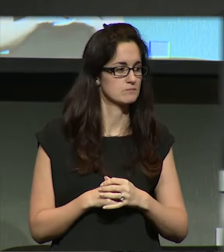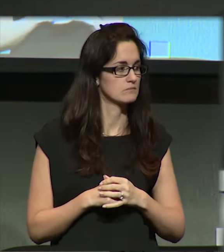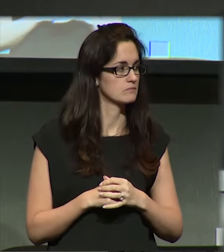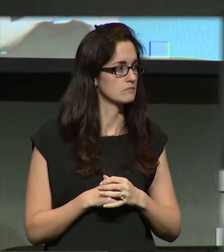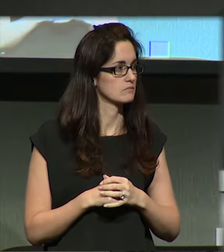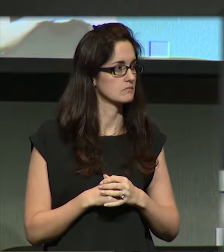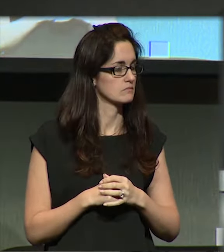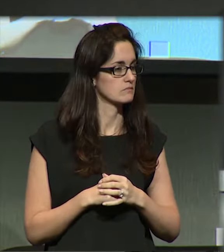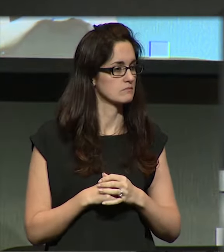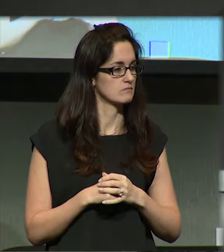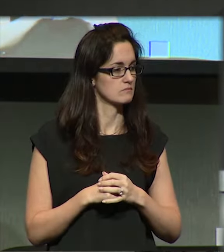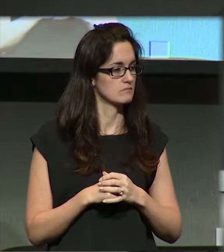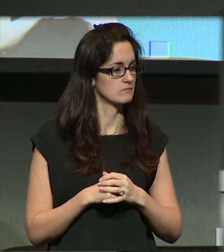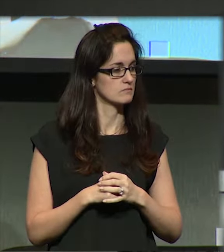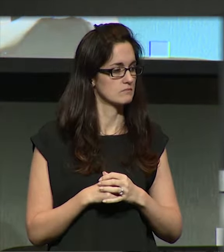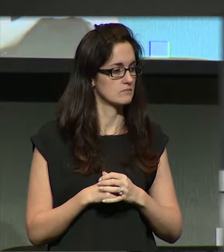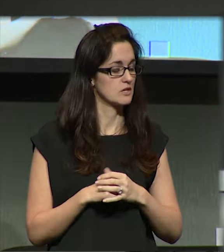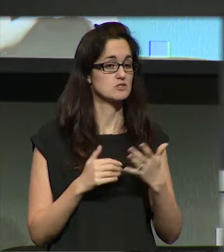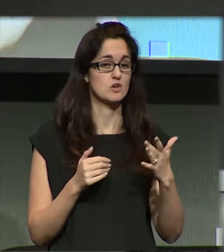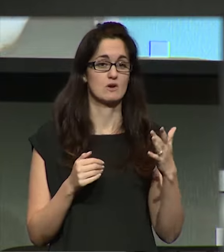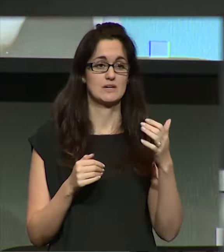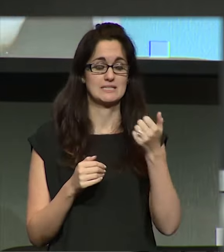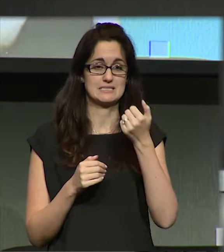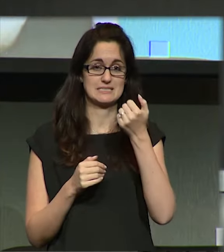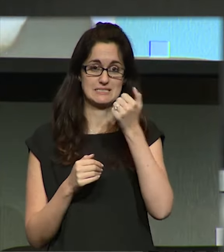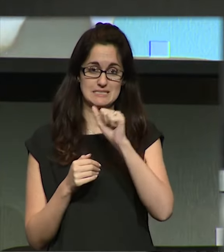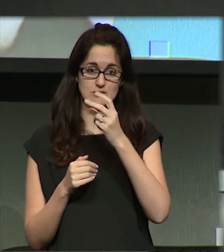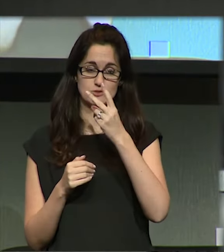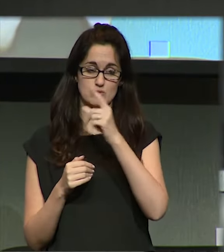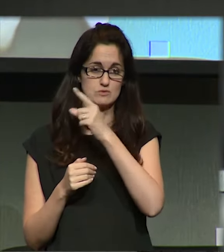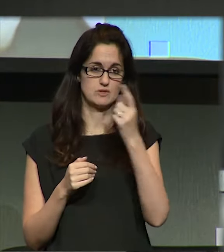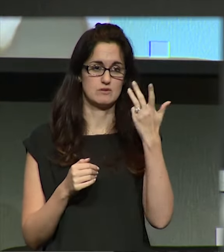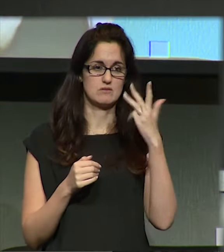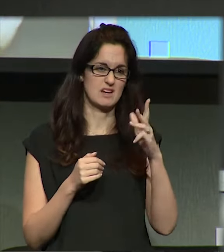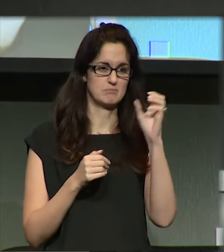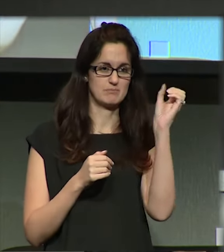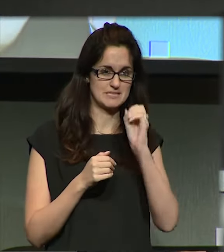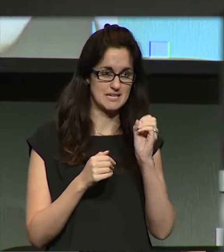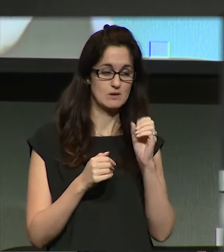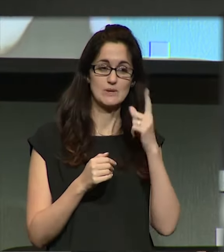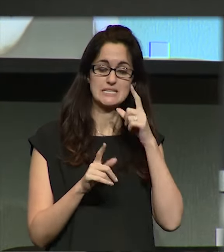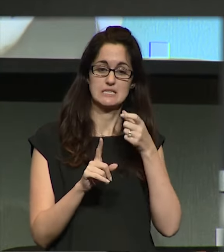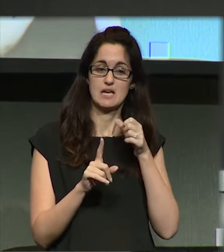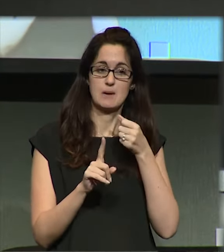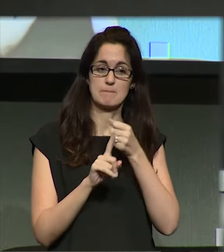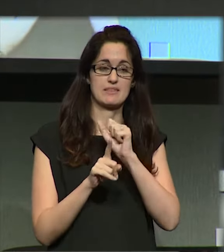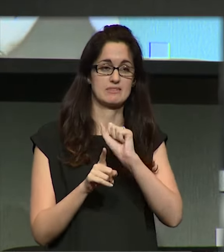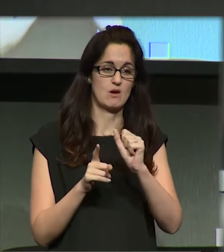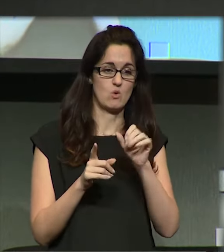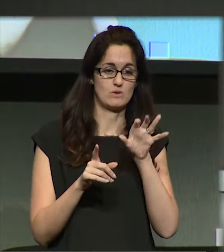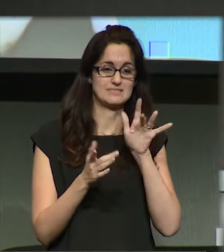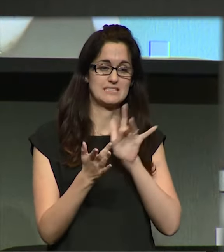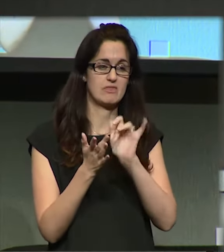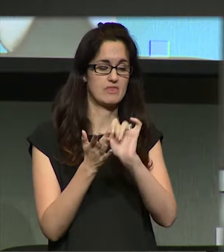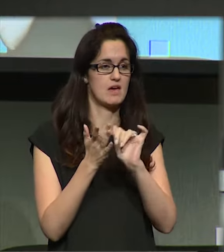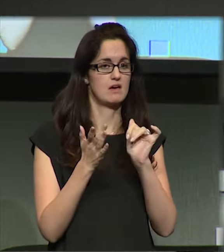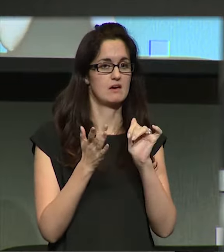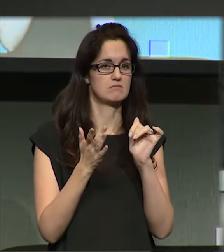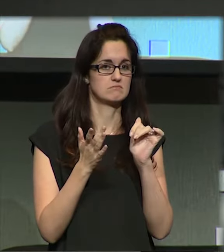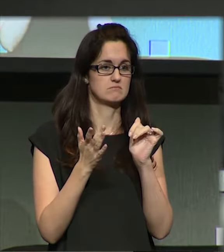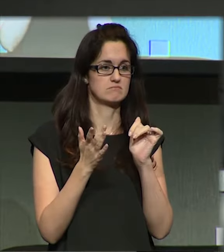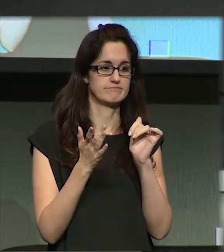62 to 94%. We didn't touch anybody's welfare payments to make that happen. We just made a school that children would want to turn up to,